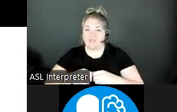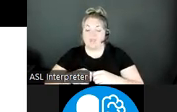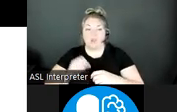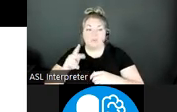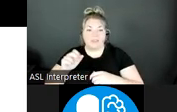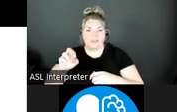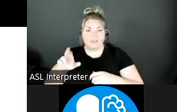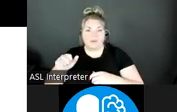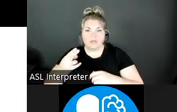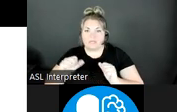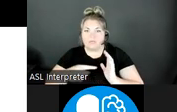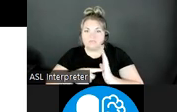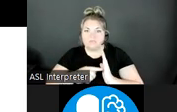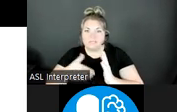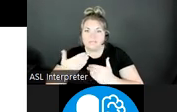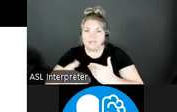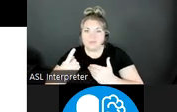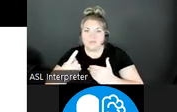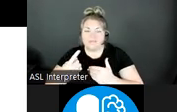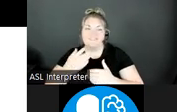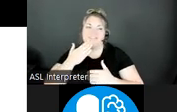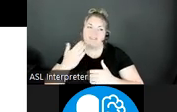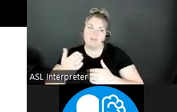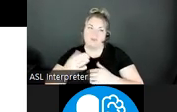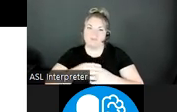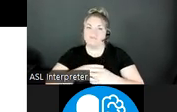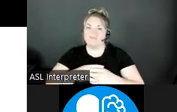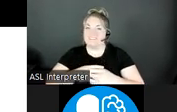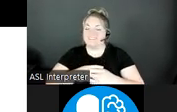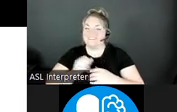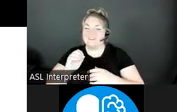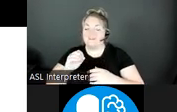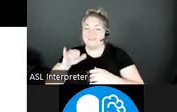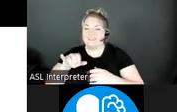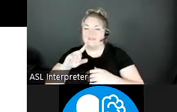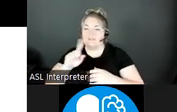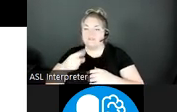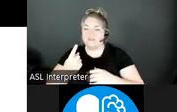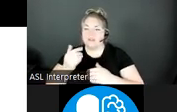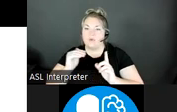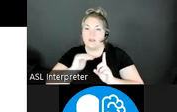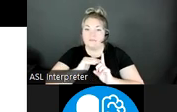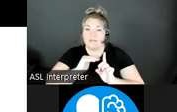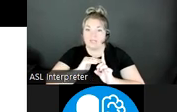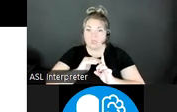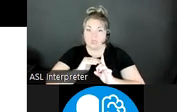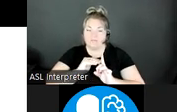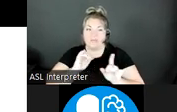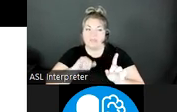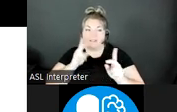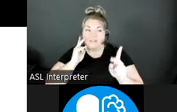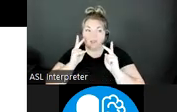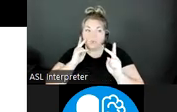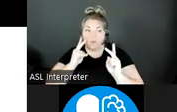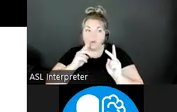can you hit me to the next slide? Thank you. Okay, so this is just a little reminder. This visual was